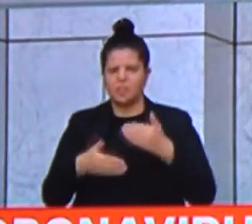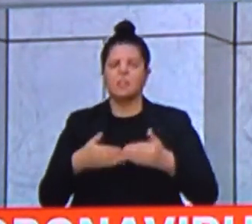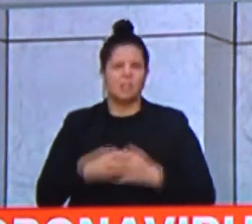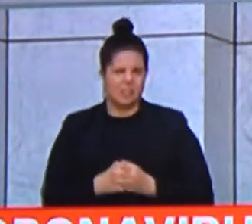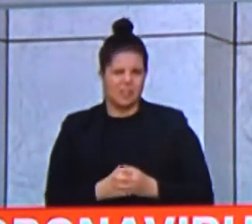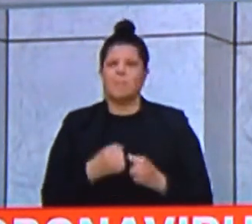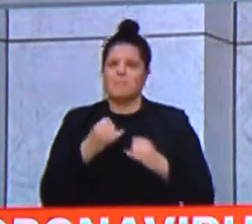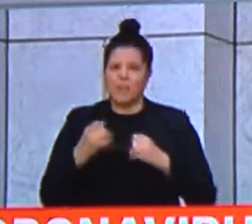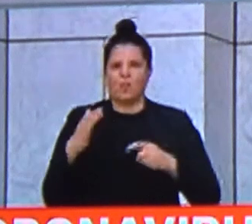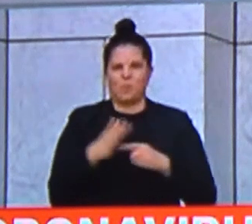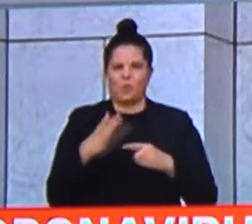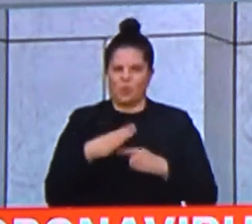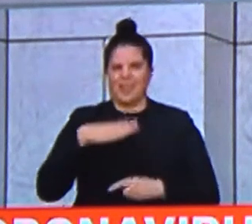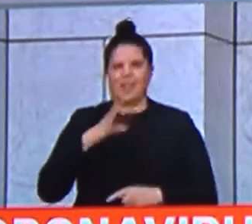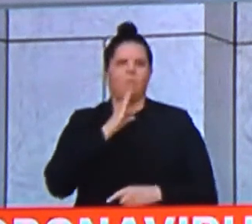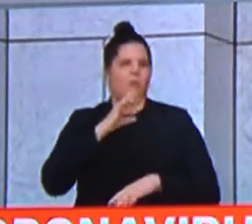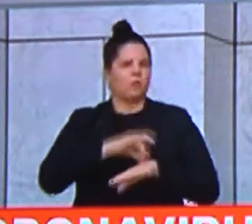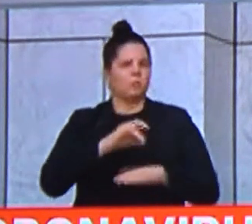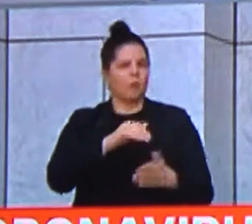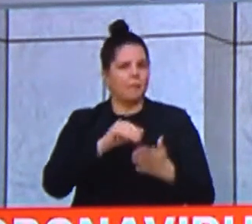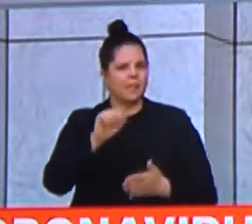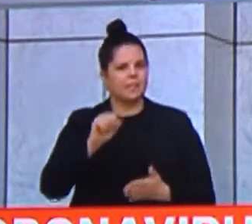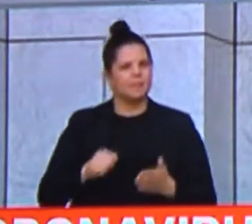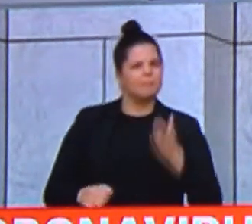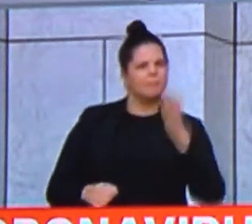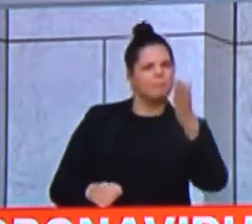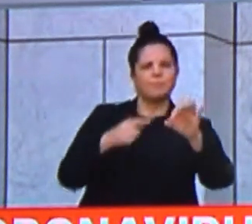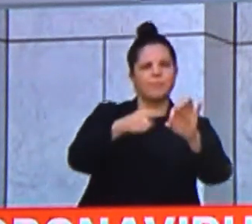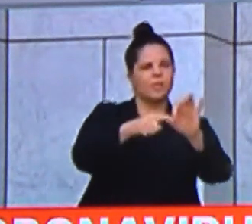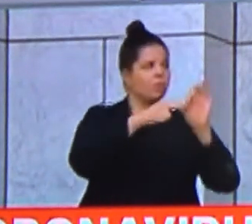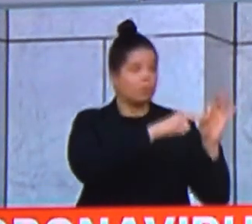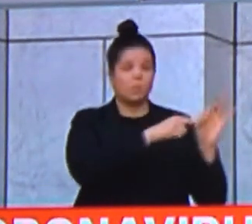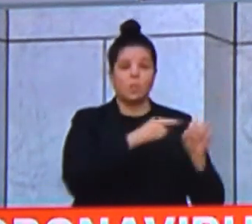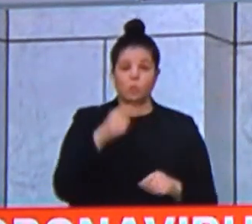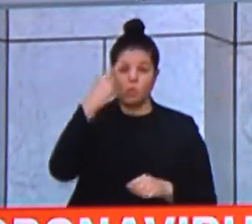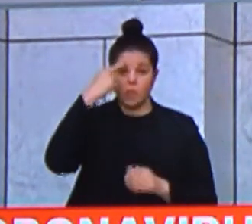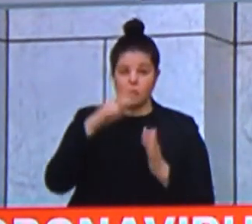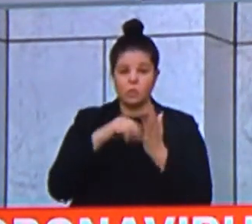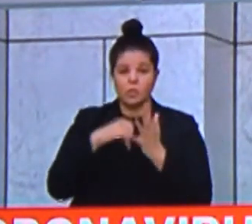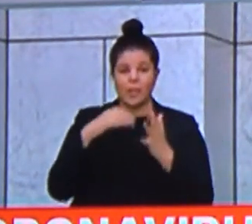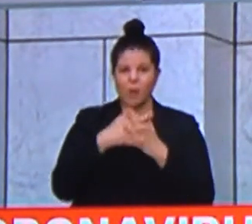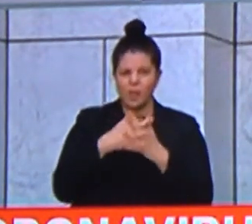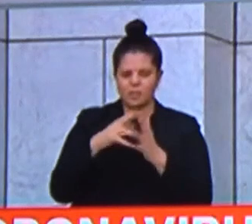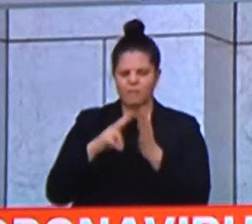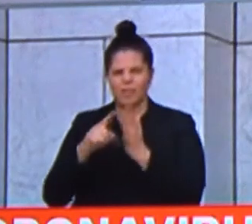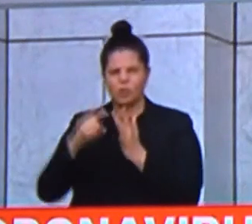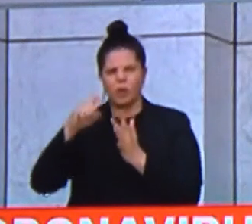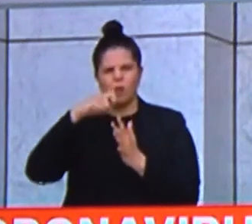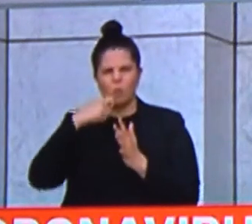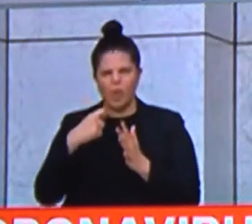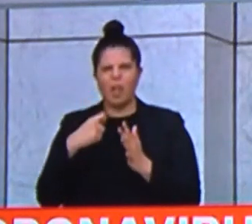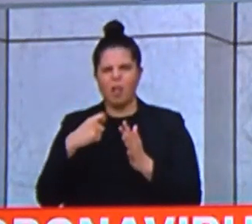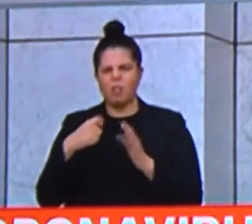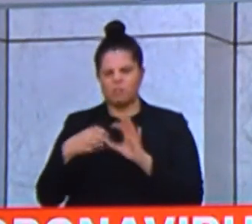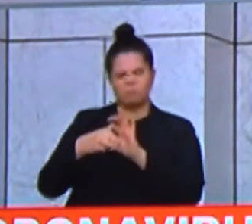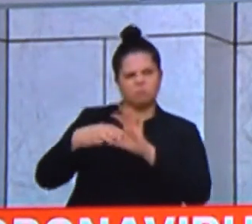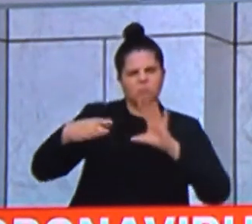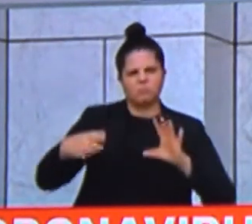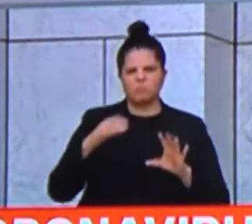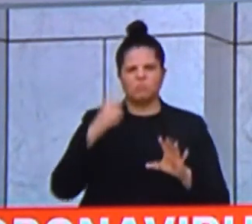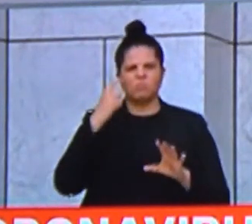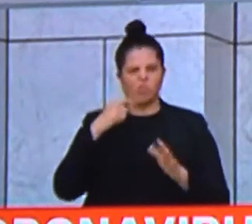experts, virologists, epidemiologists, contagious disease, communicable disease experts. They bring their views.